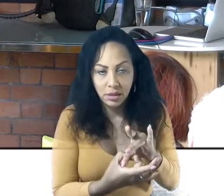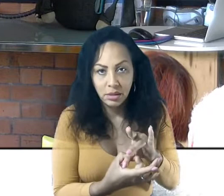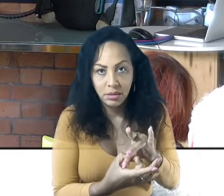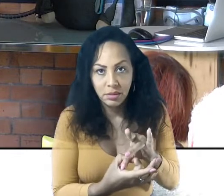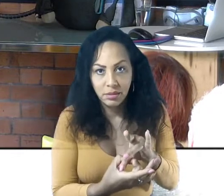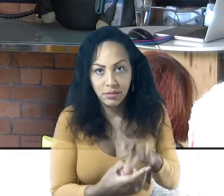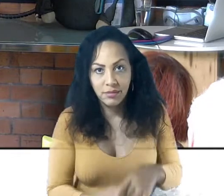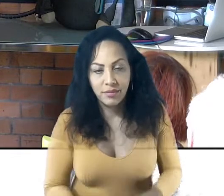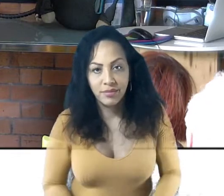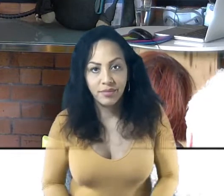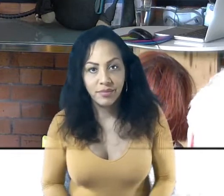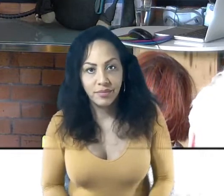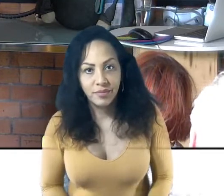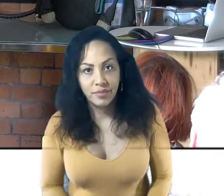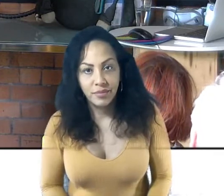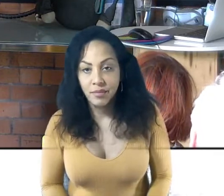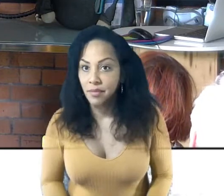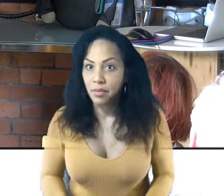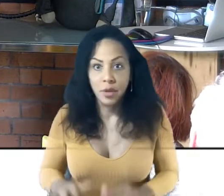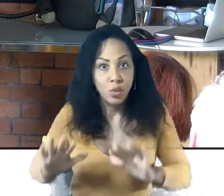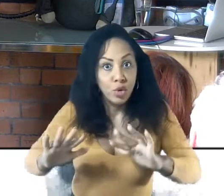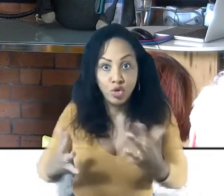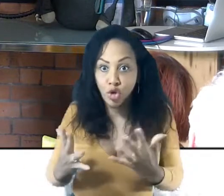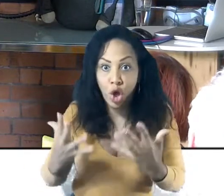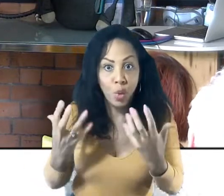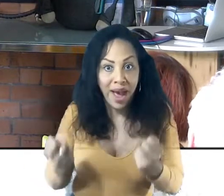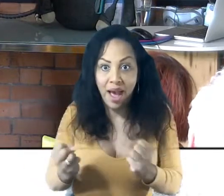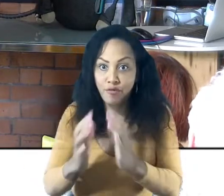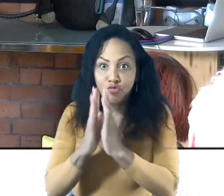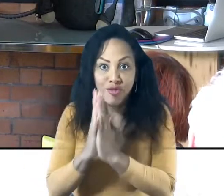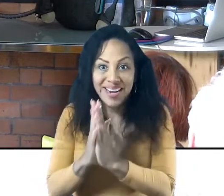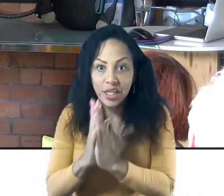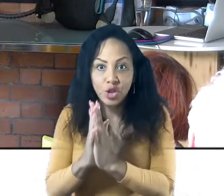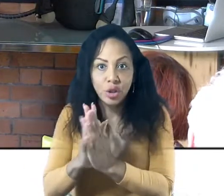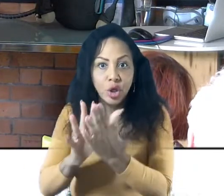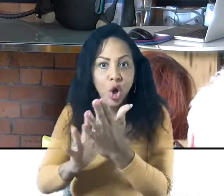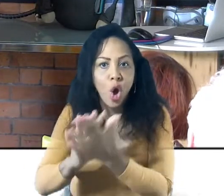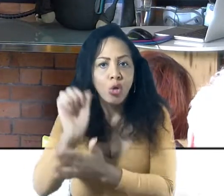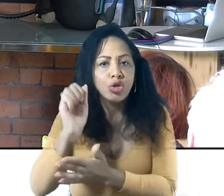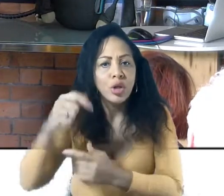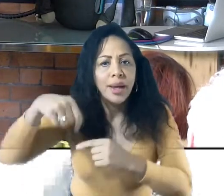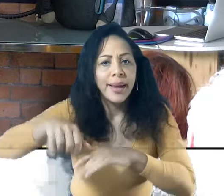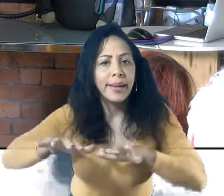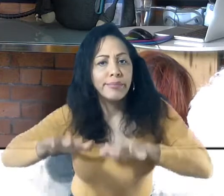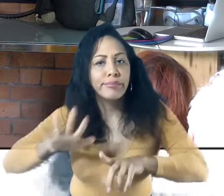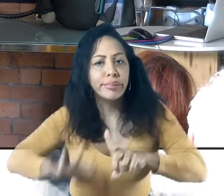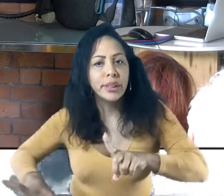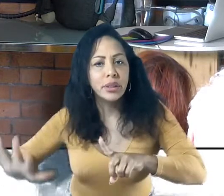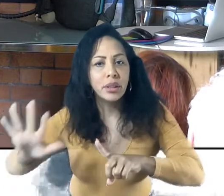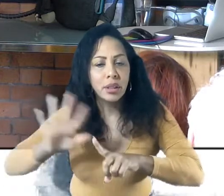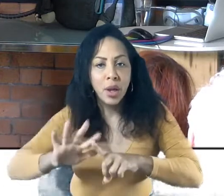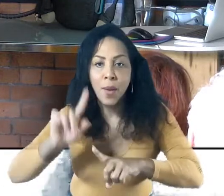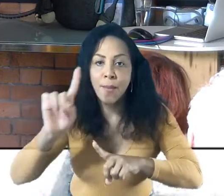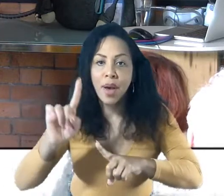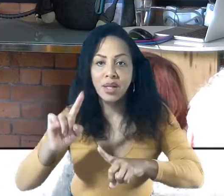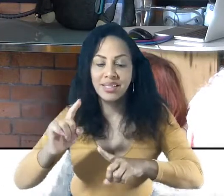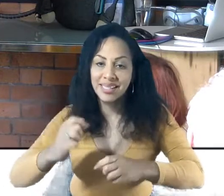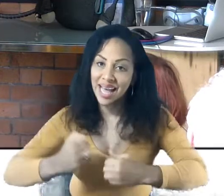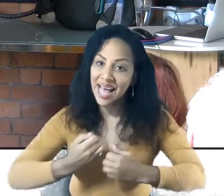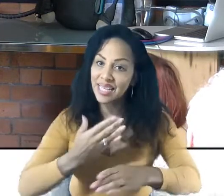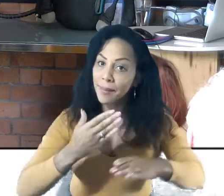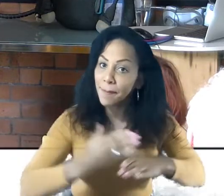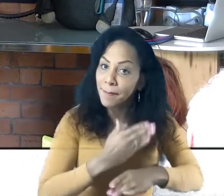the same dominant cultures of religion as we did in the past, I think it's our job as artists and makers and as just people